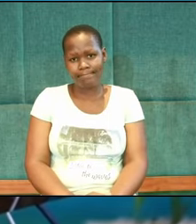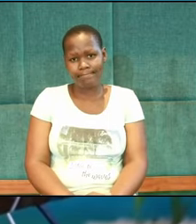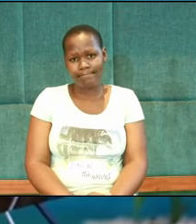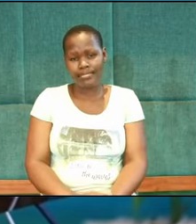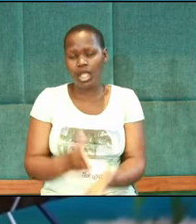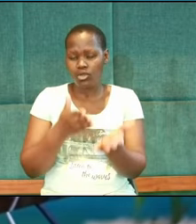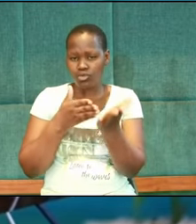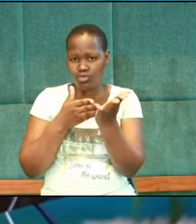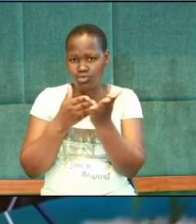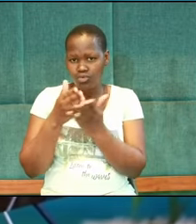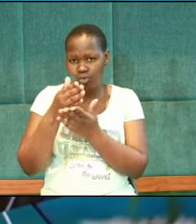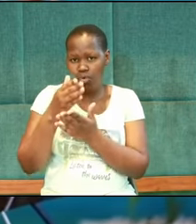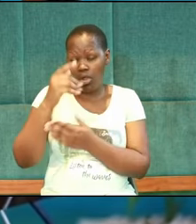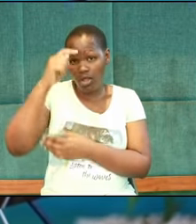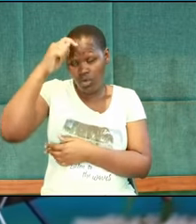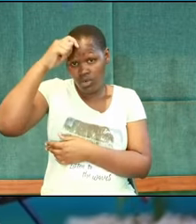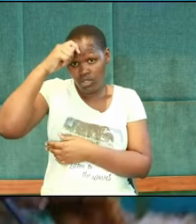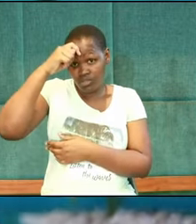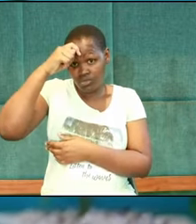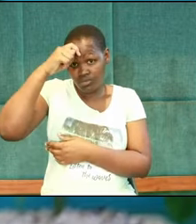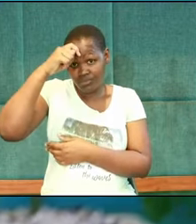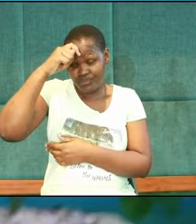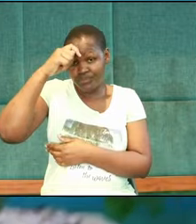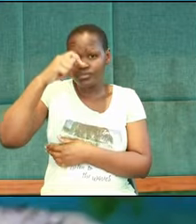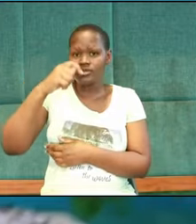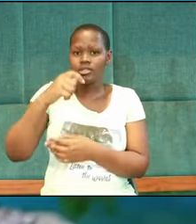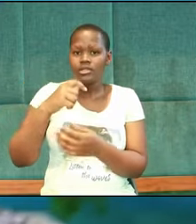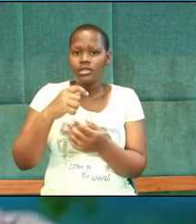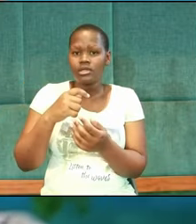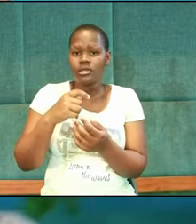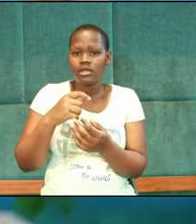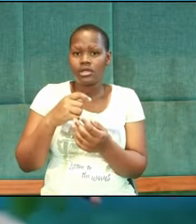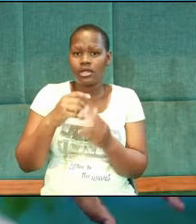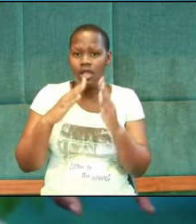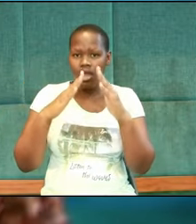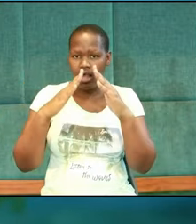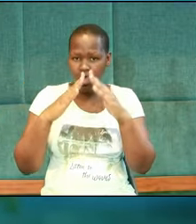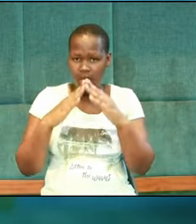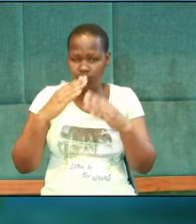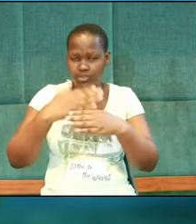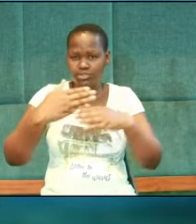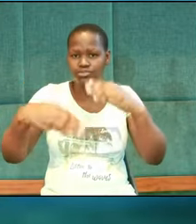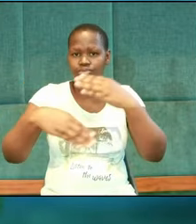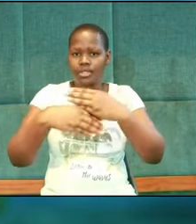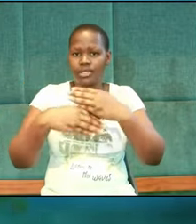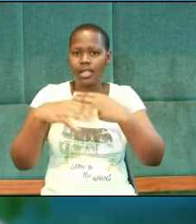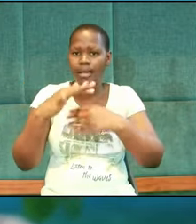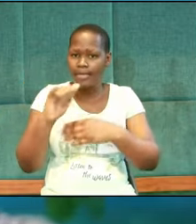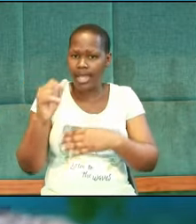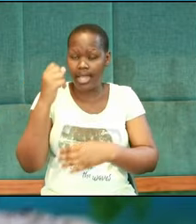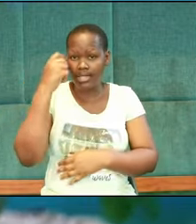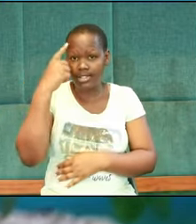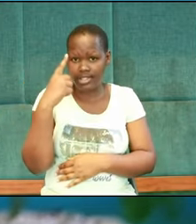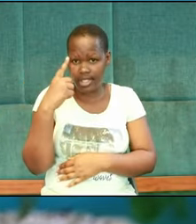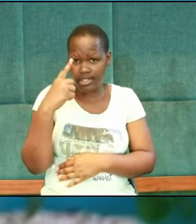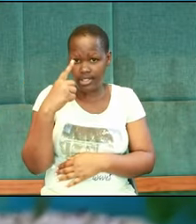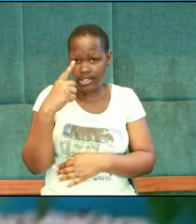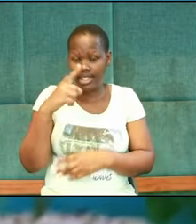Through wisdom, a house is built. By understanding, it is